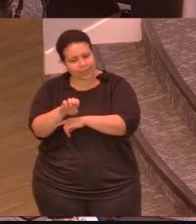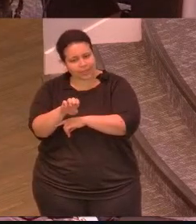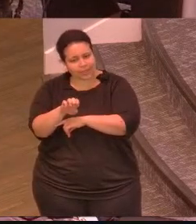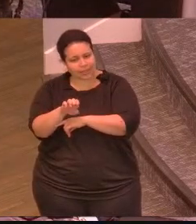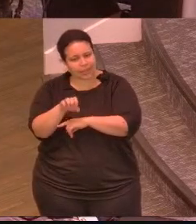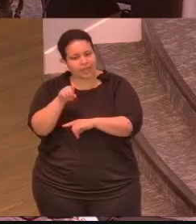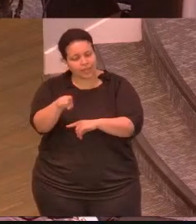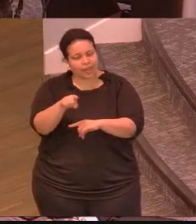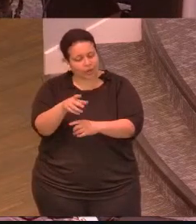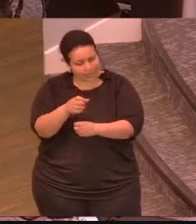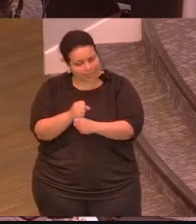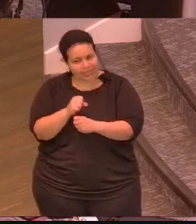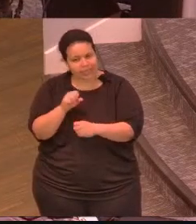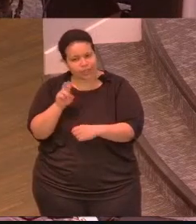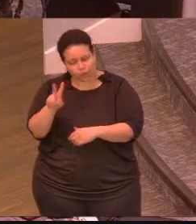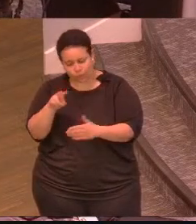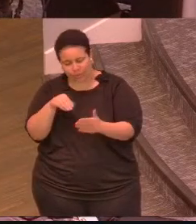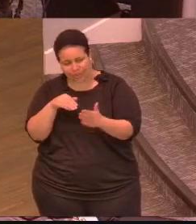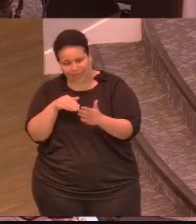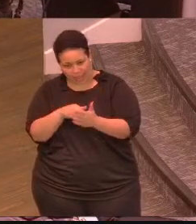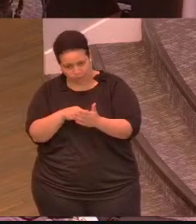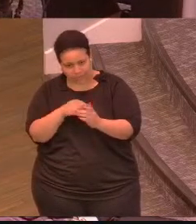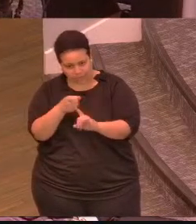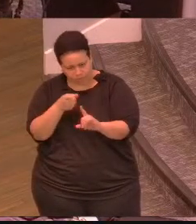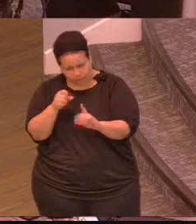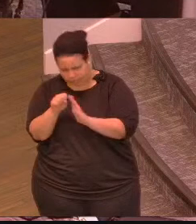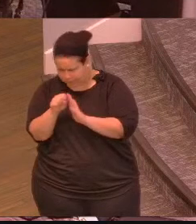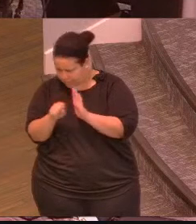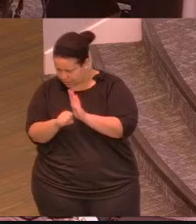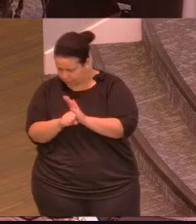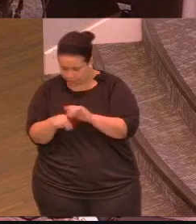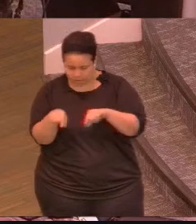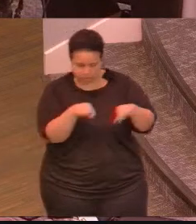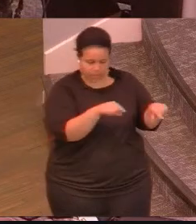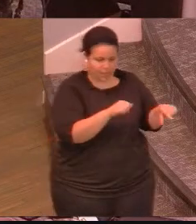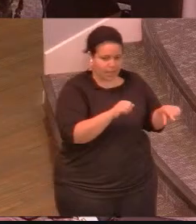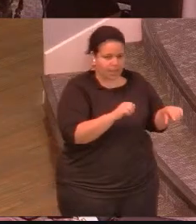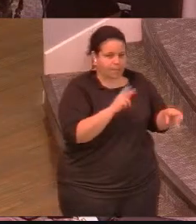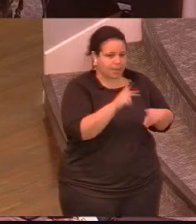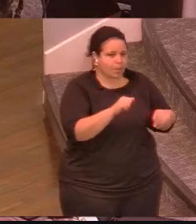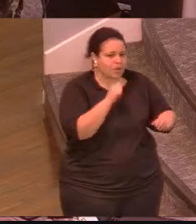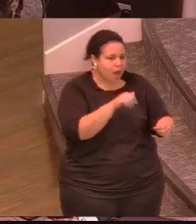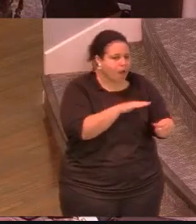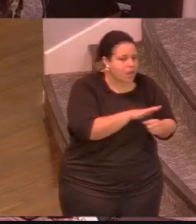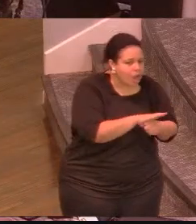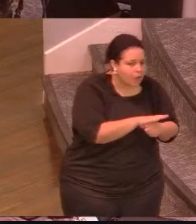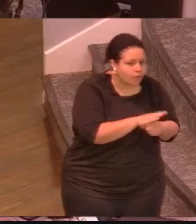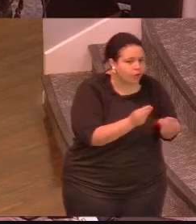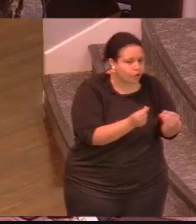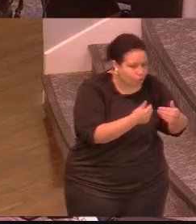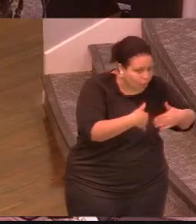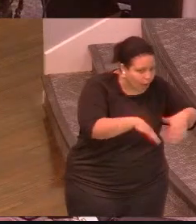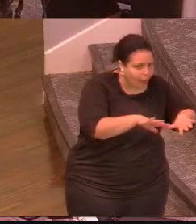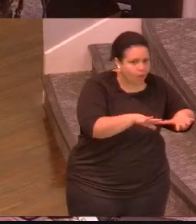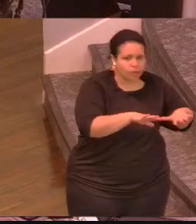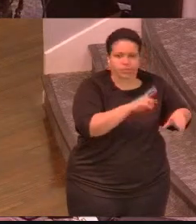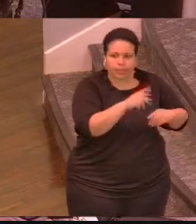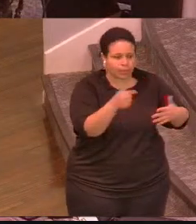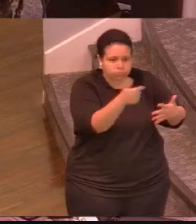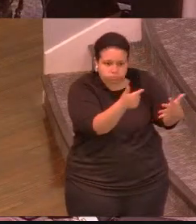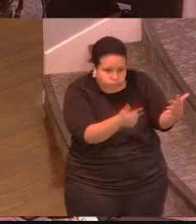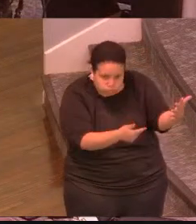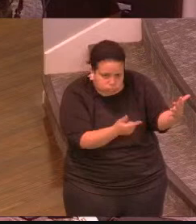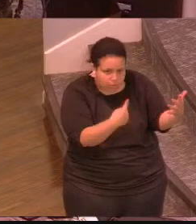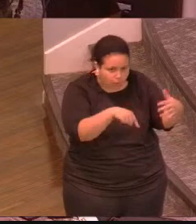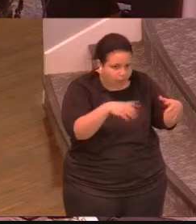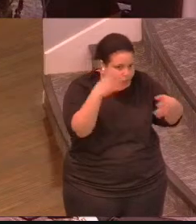That's correct. as is. It's the folks that are not covered, like the grounds people and things that we're making up. That's